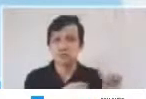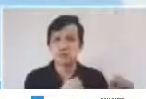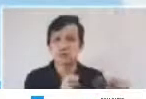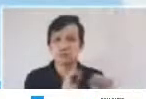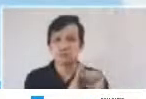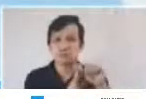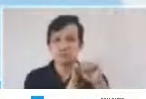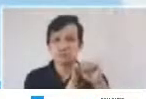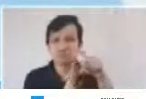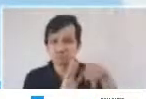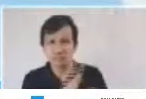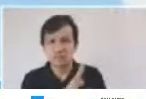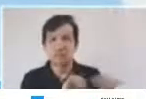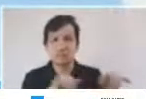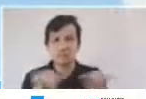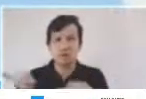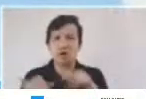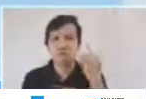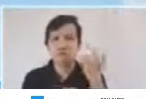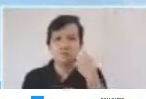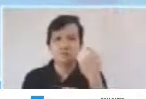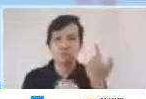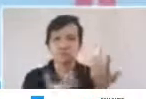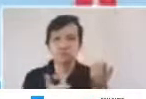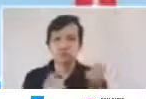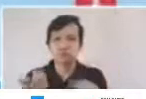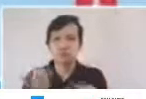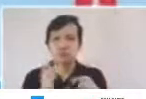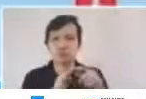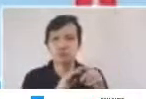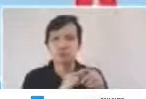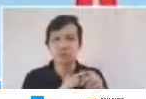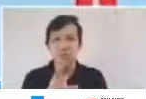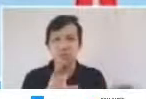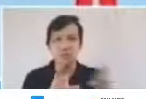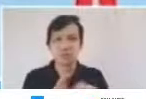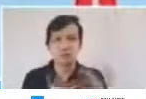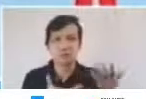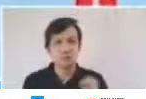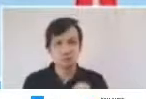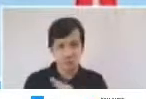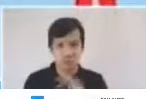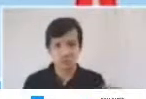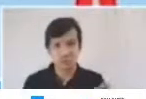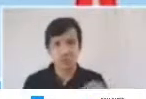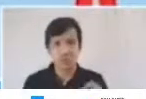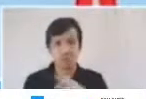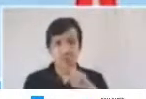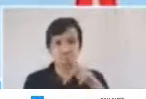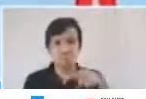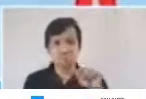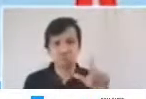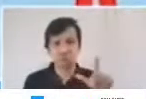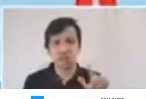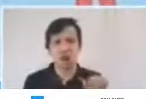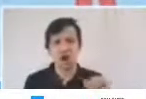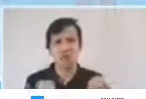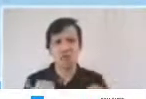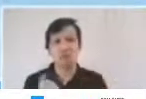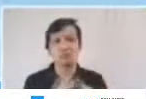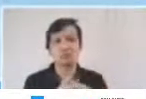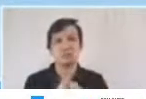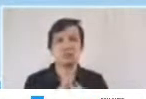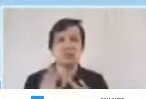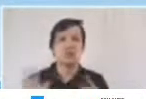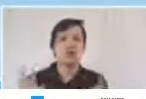distancing is observed during the check-in and boarding process. So yun po yung mga safety measures. At isang karagdagan lang po, meron